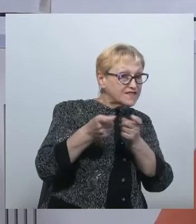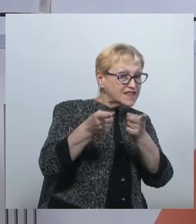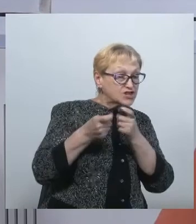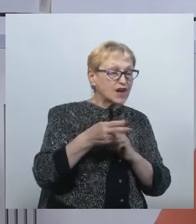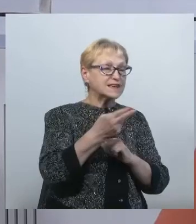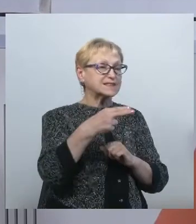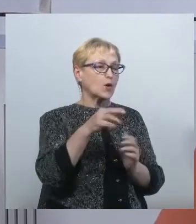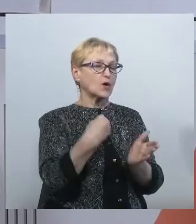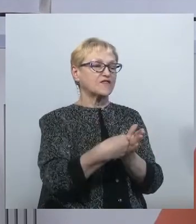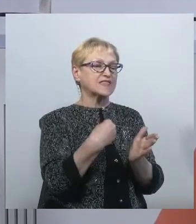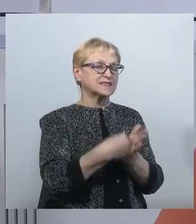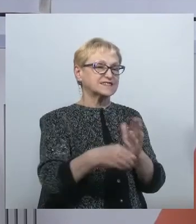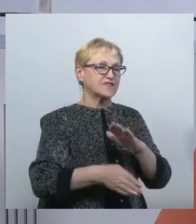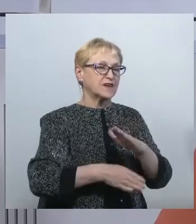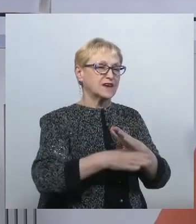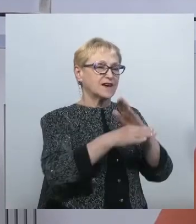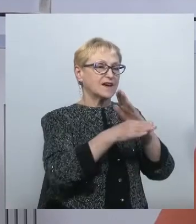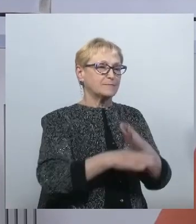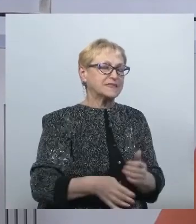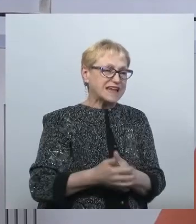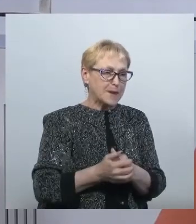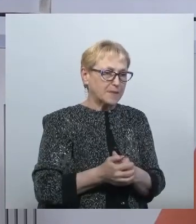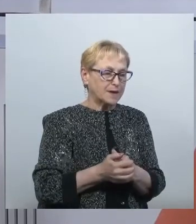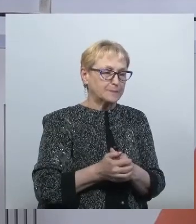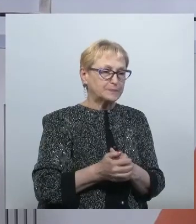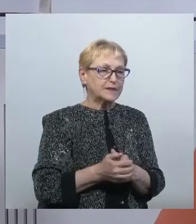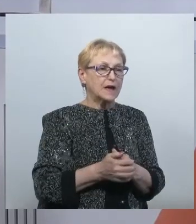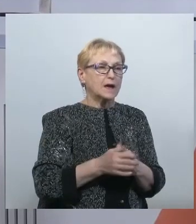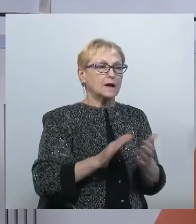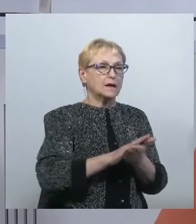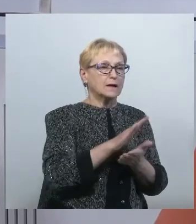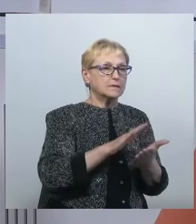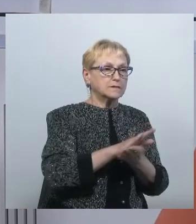engage the audience and ask them for financial support.